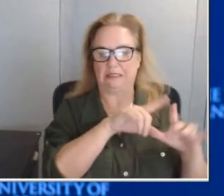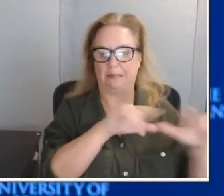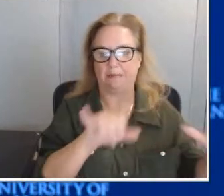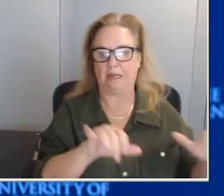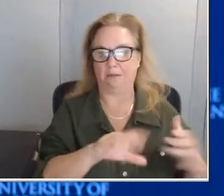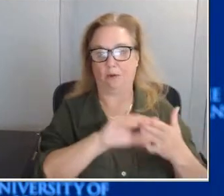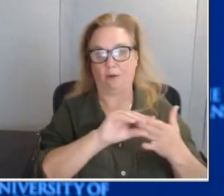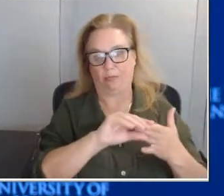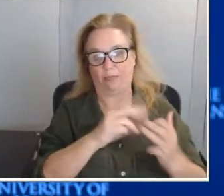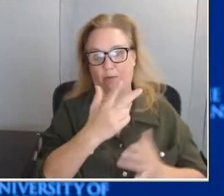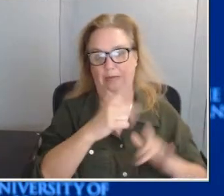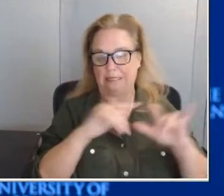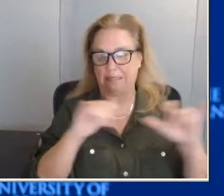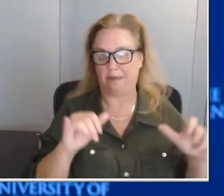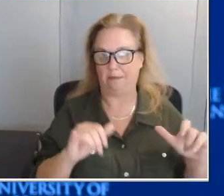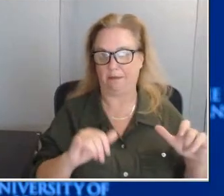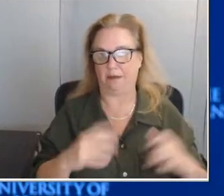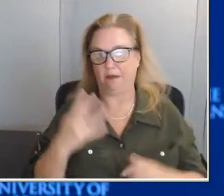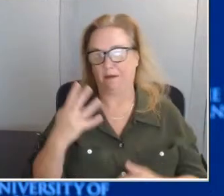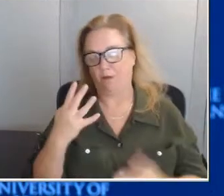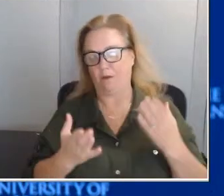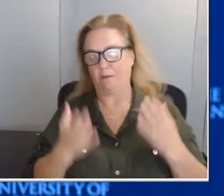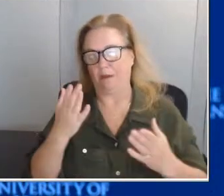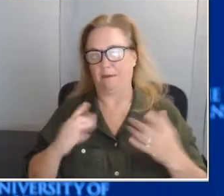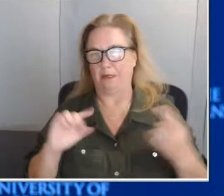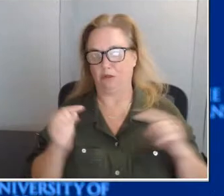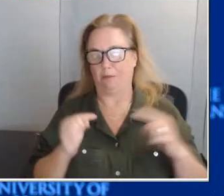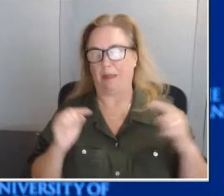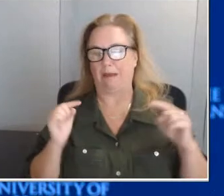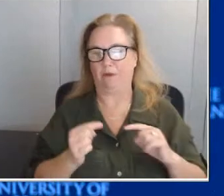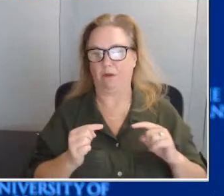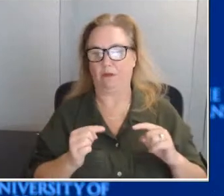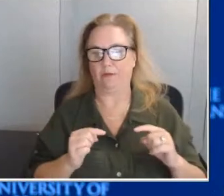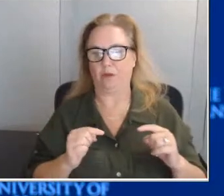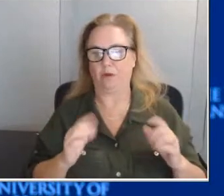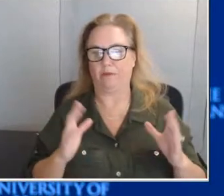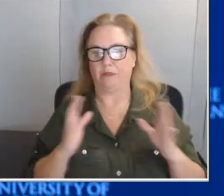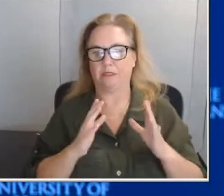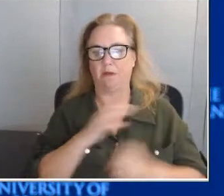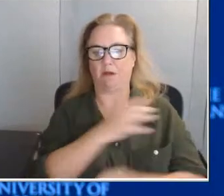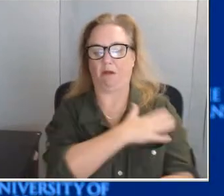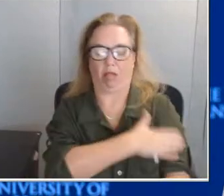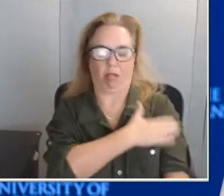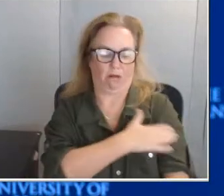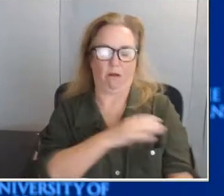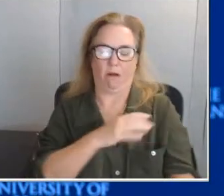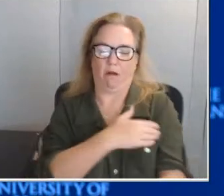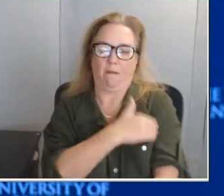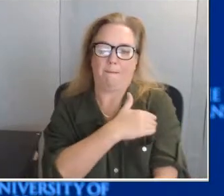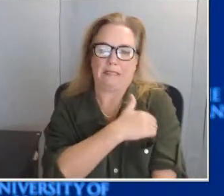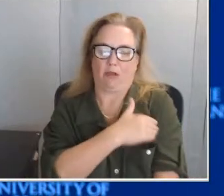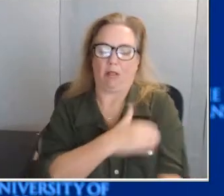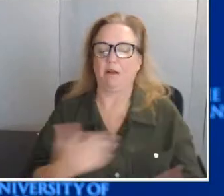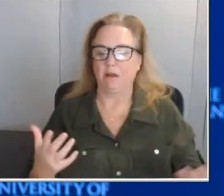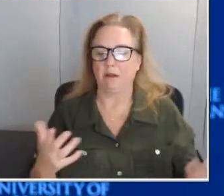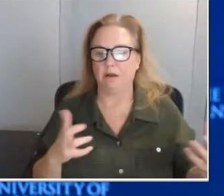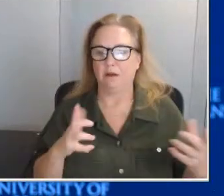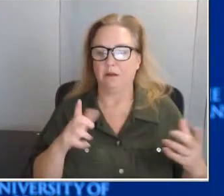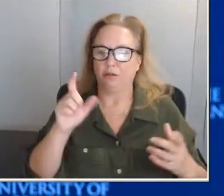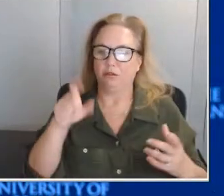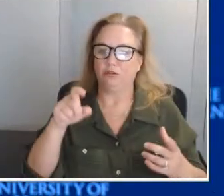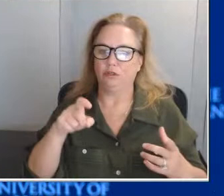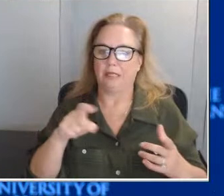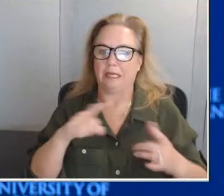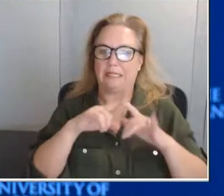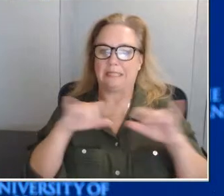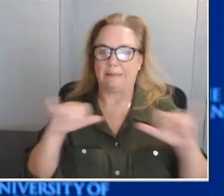at a time, 4 may be too painful, especially if you have a small deltoid. But you should be able to get these at the same